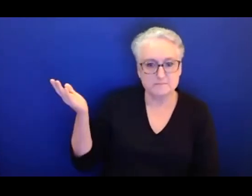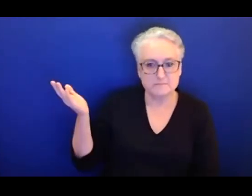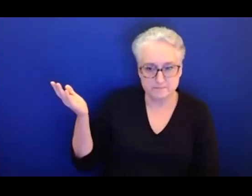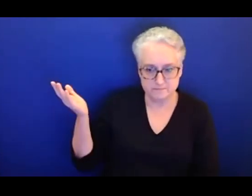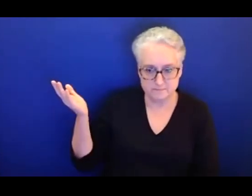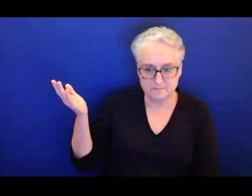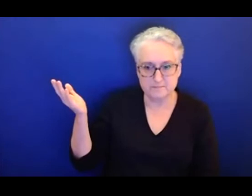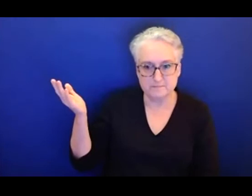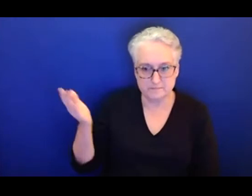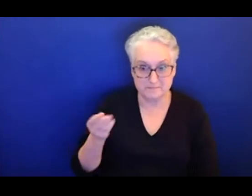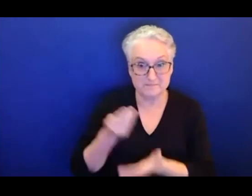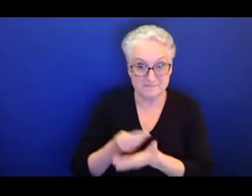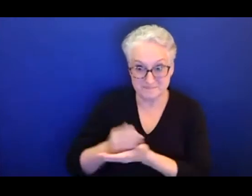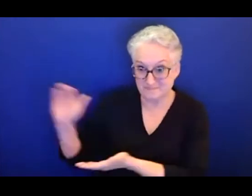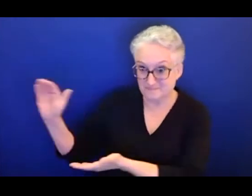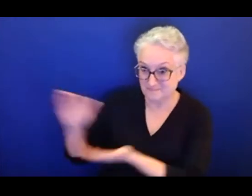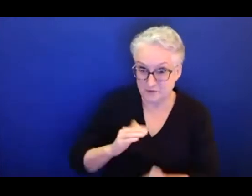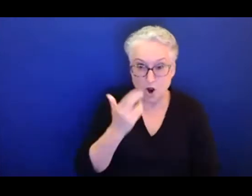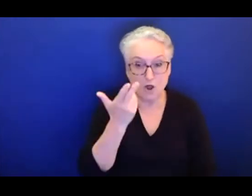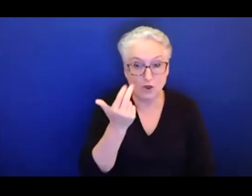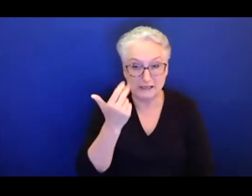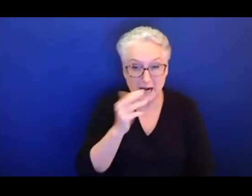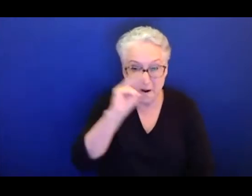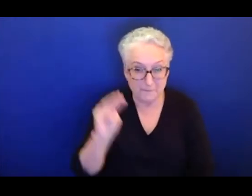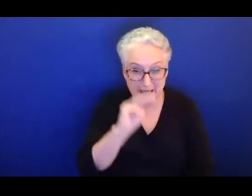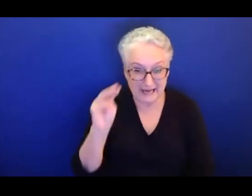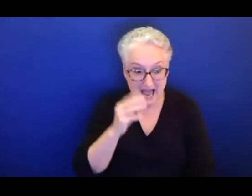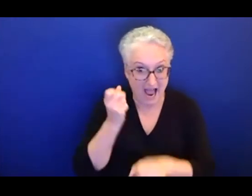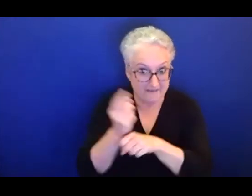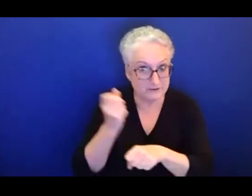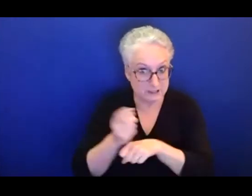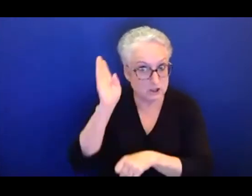adopted a new 5-year HUD consolidated plan as of July 2020.